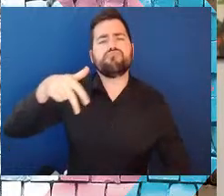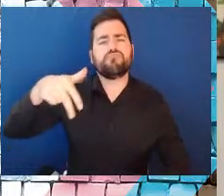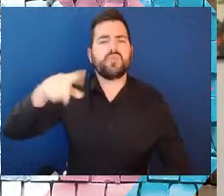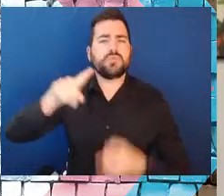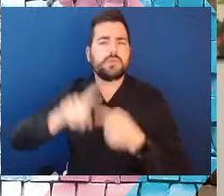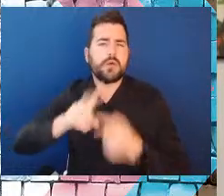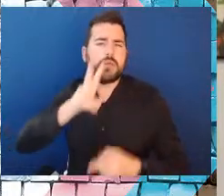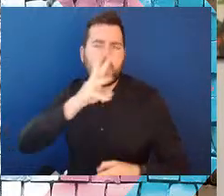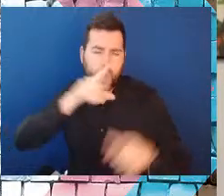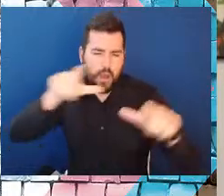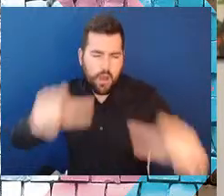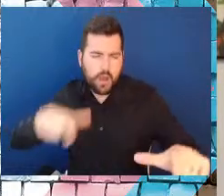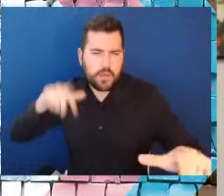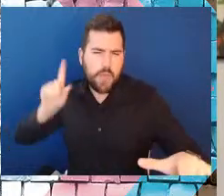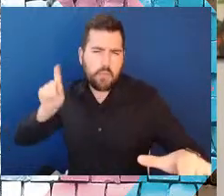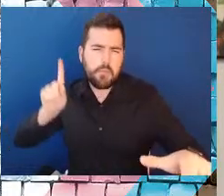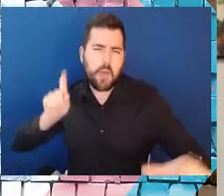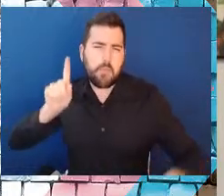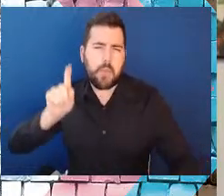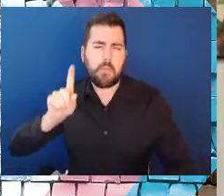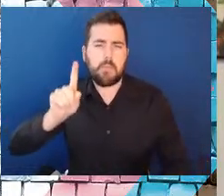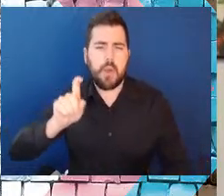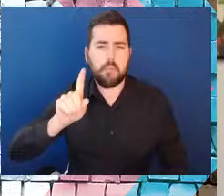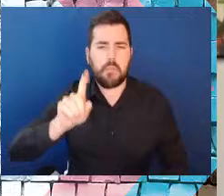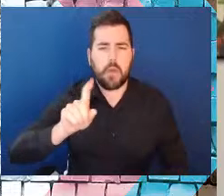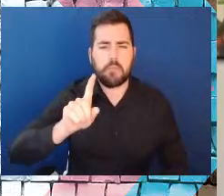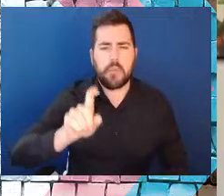was walking down to the water.